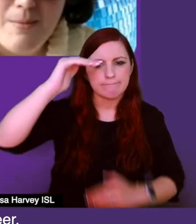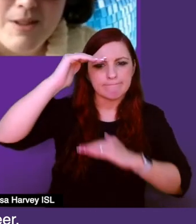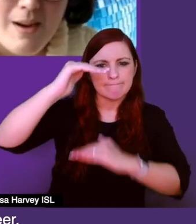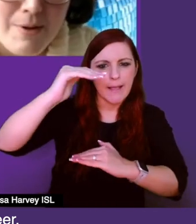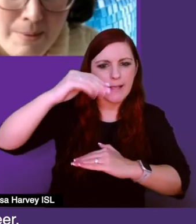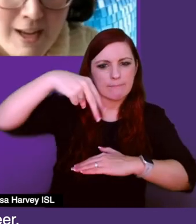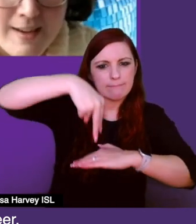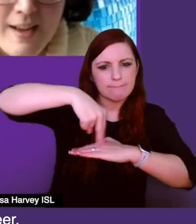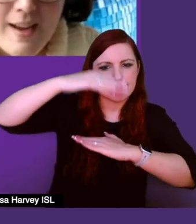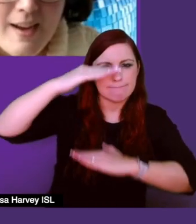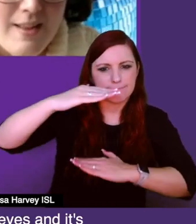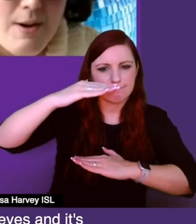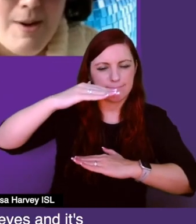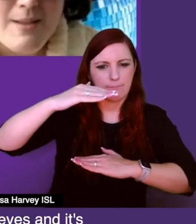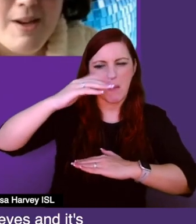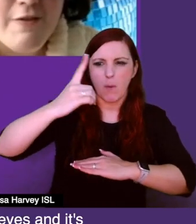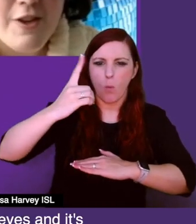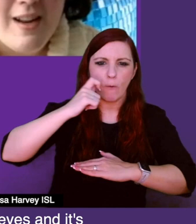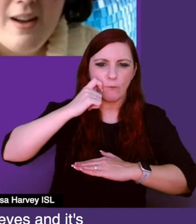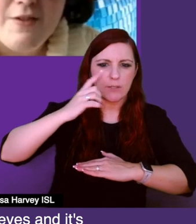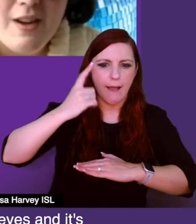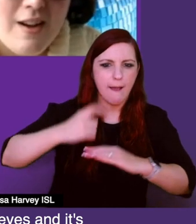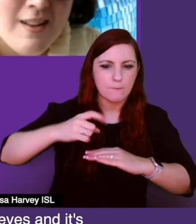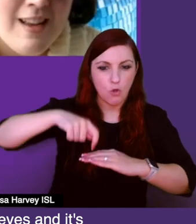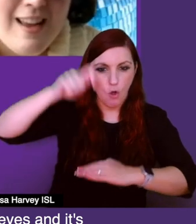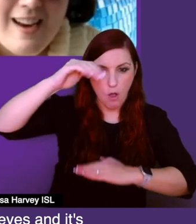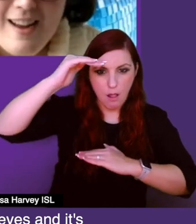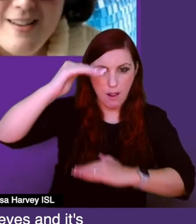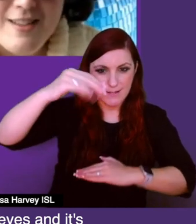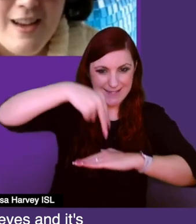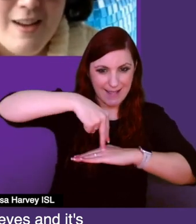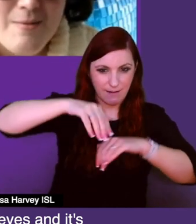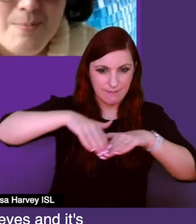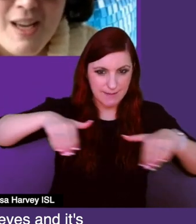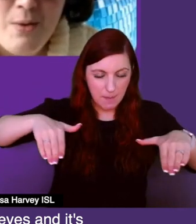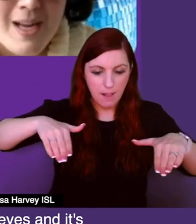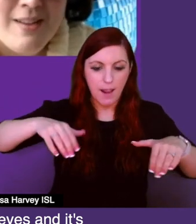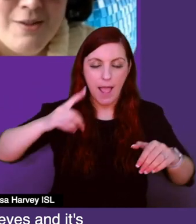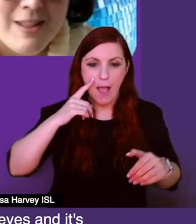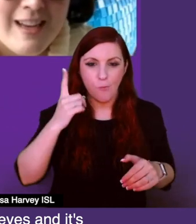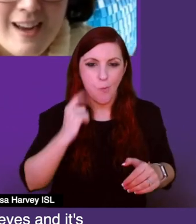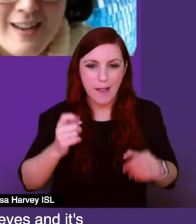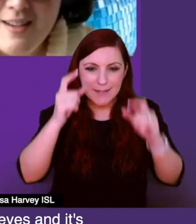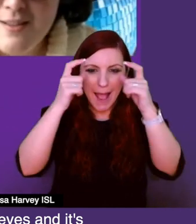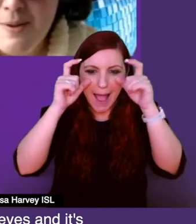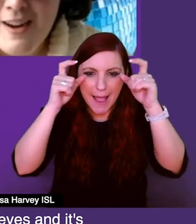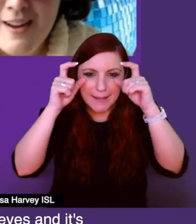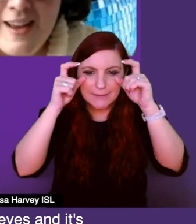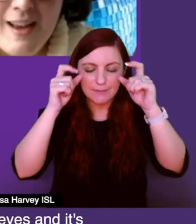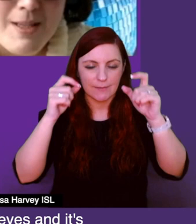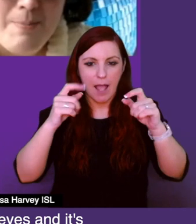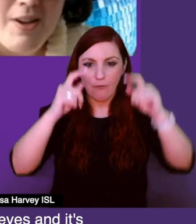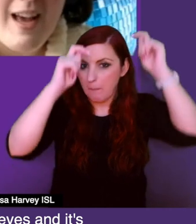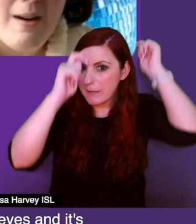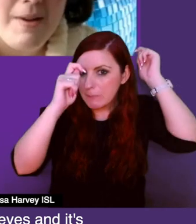little tabletop robot. The robot's about 1.5 feet tall. It has big white googly eyes, and it's wearing